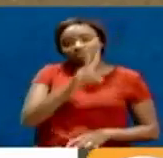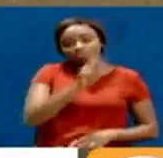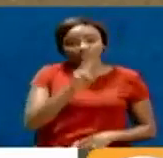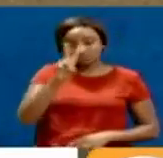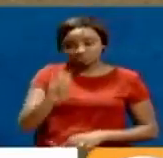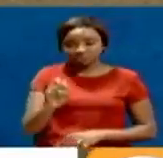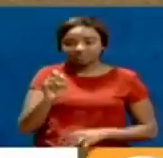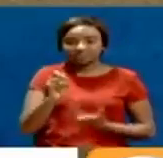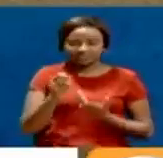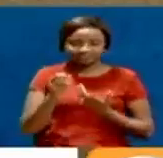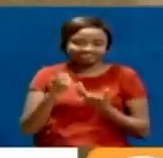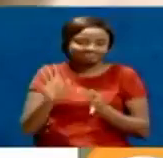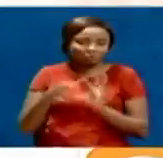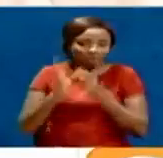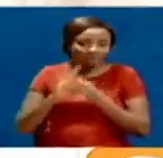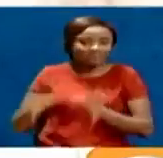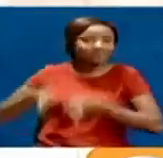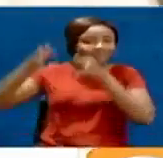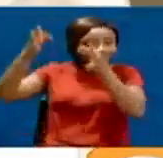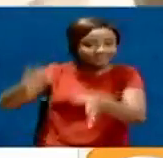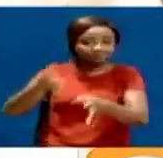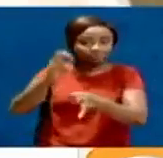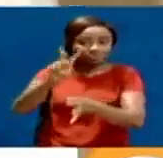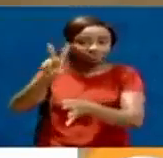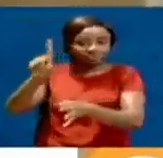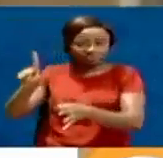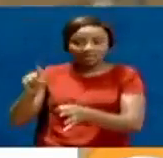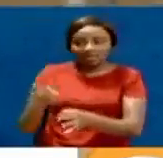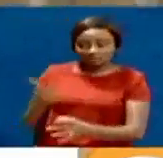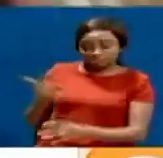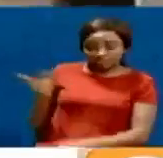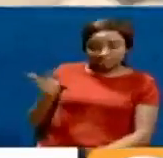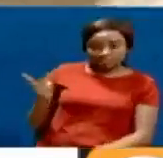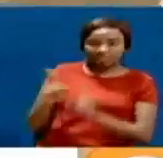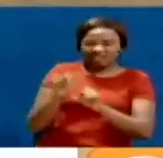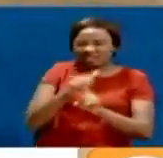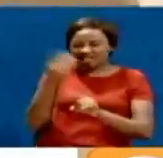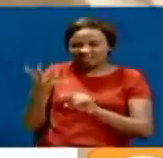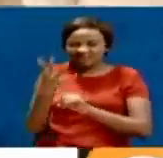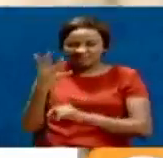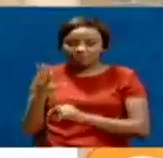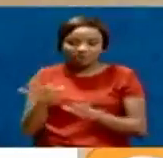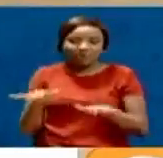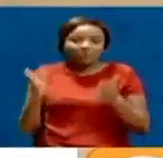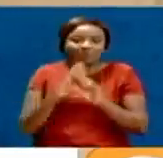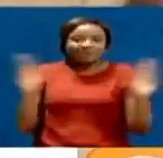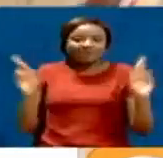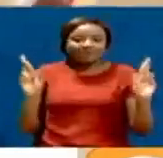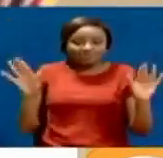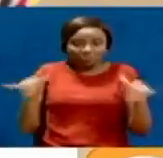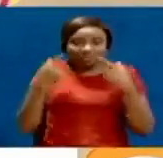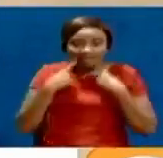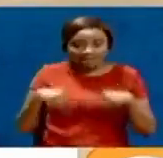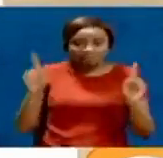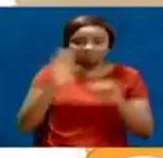Olympic qualifiers postponed to 2021, for Faruk, Ashley and 4 others, the wait is on for the